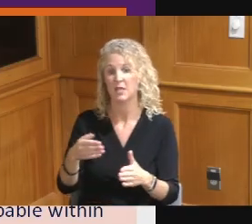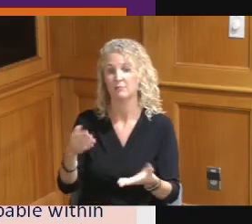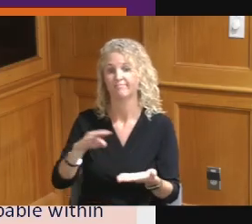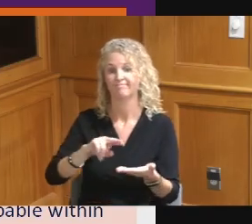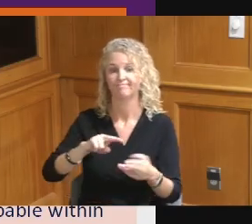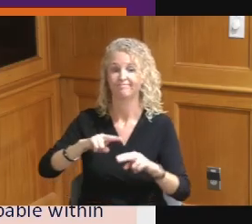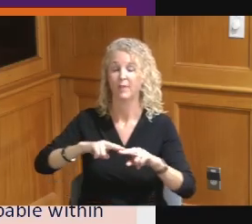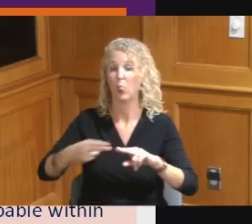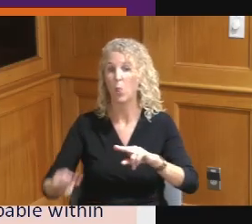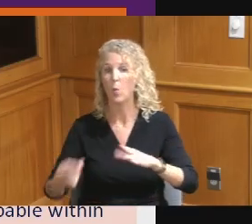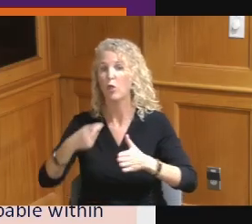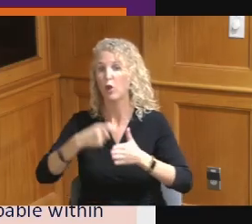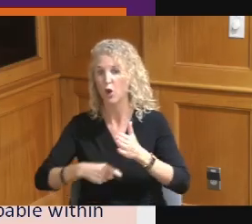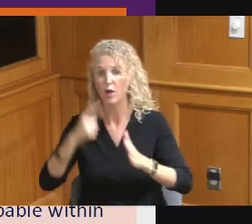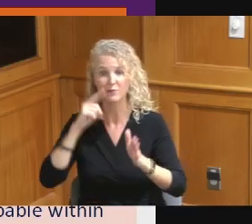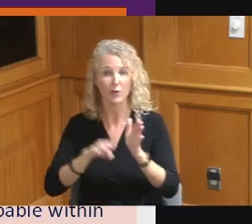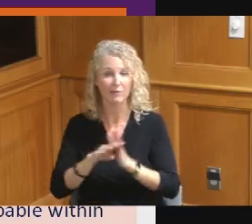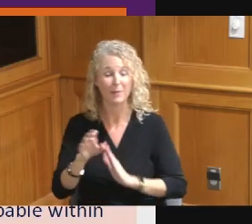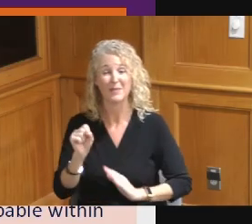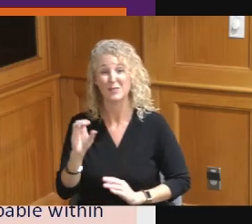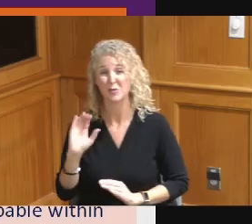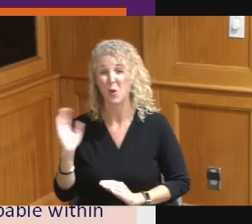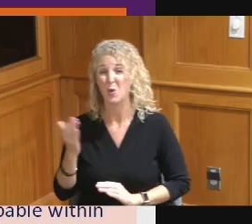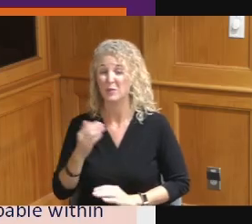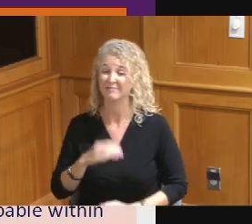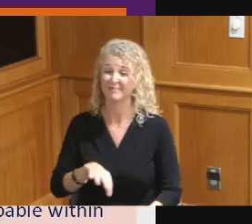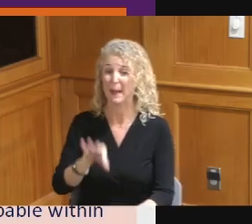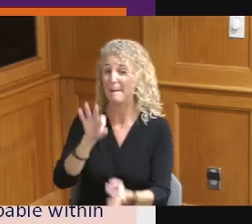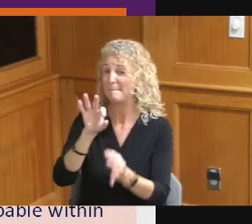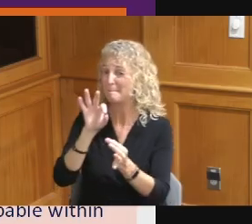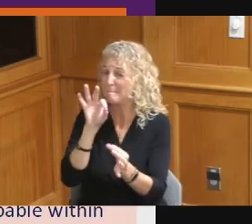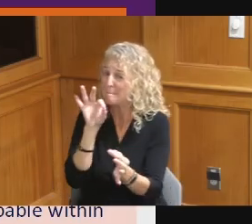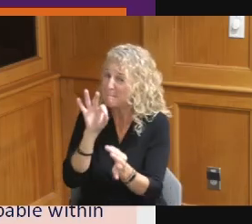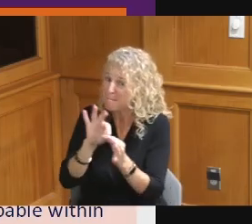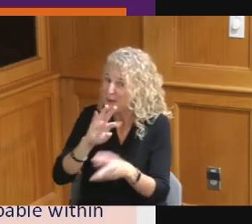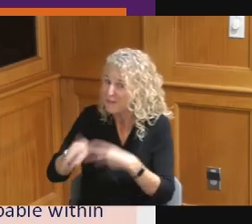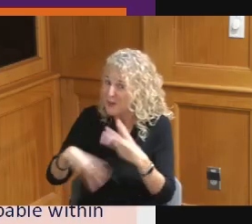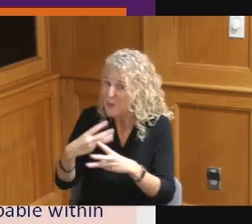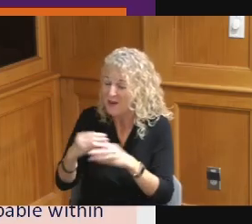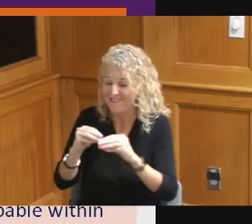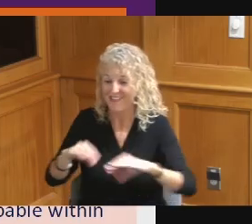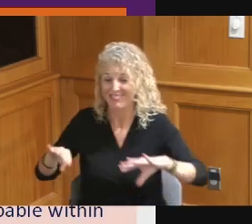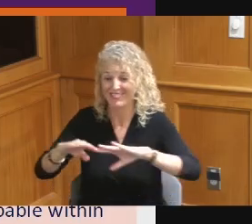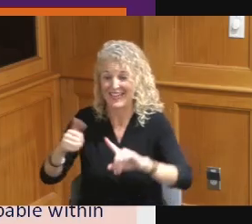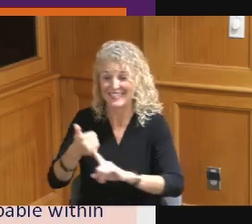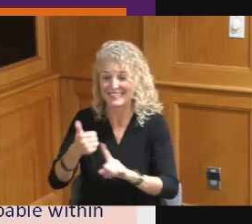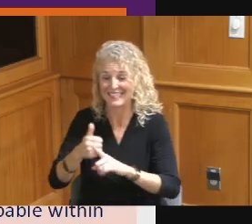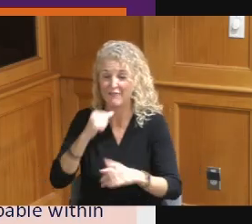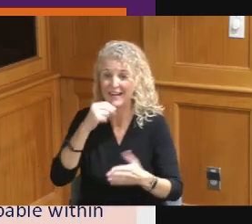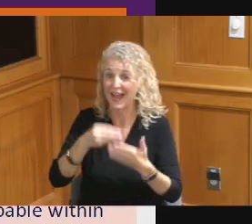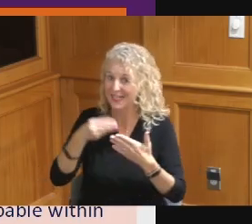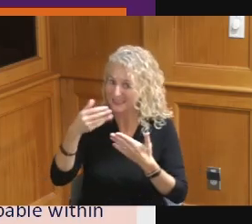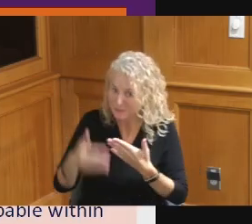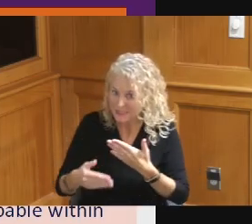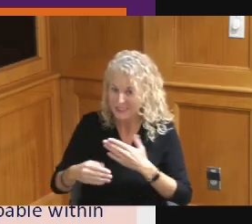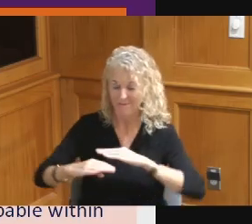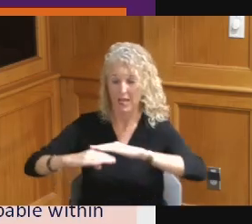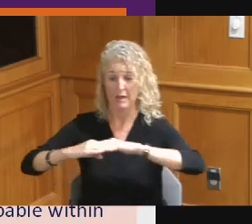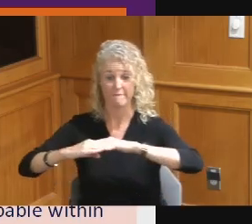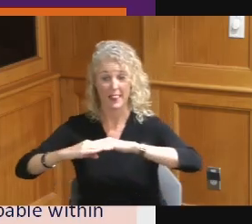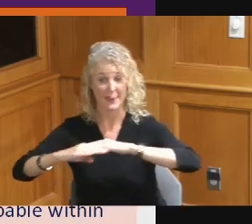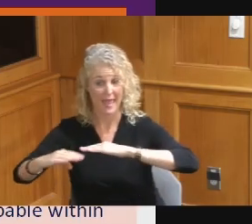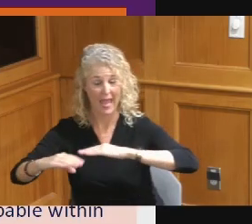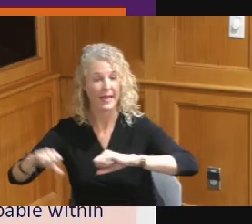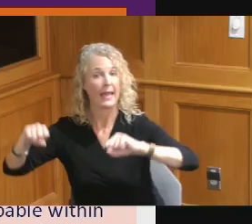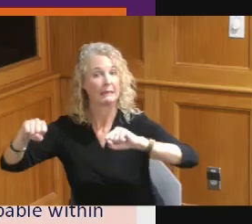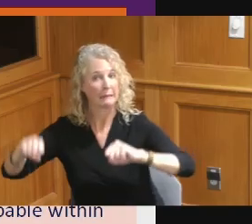So the ideal version of this would be land that was not extremely expensive, that was flat and developable. And developable is an important thing to say in the